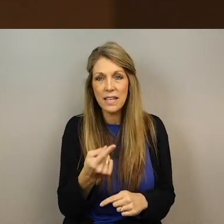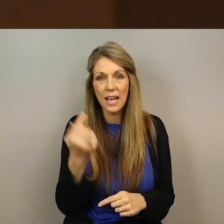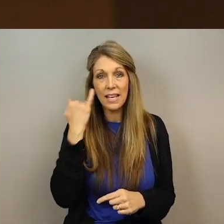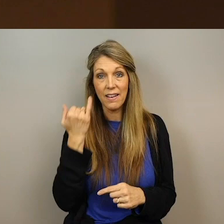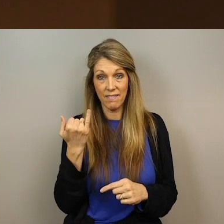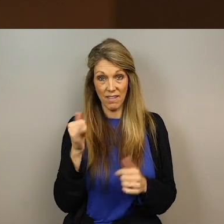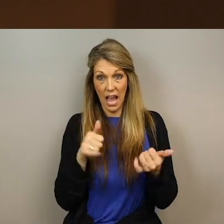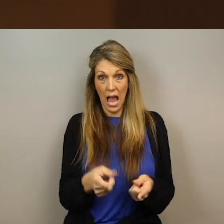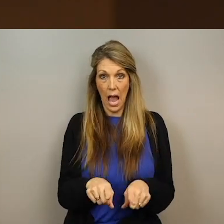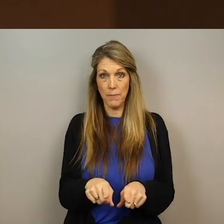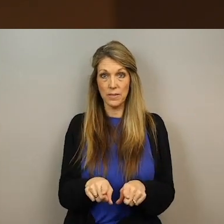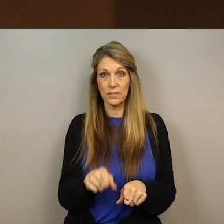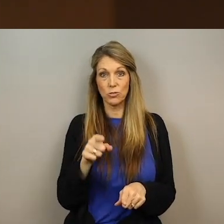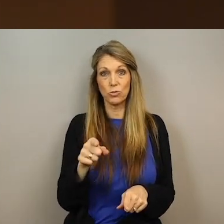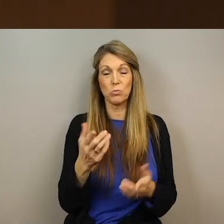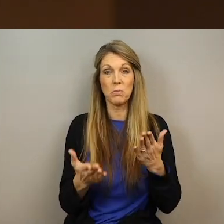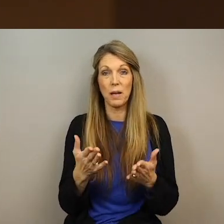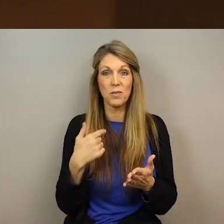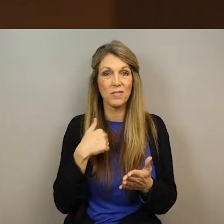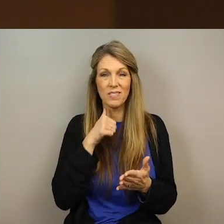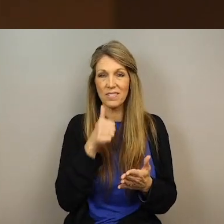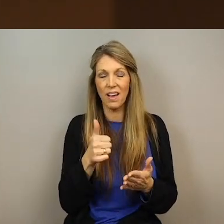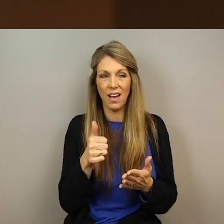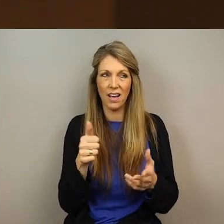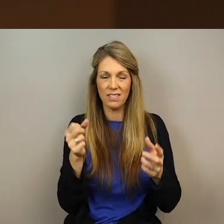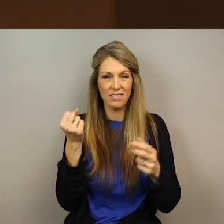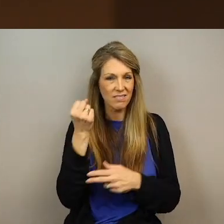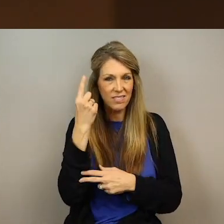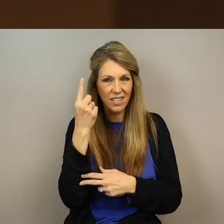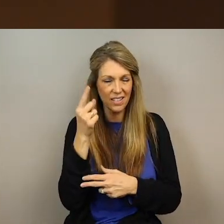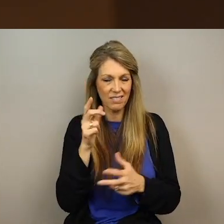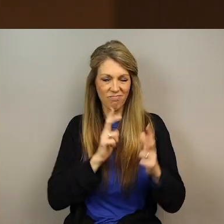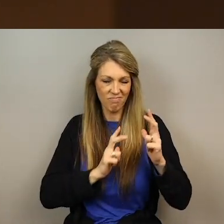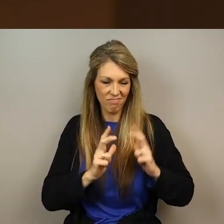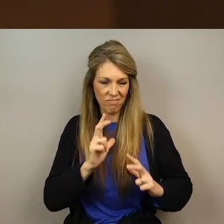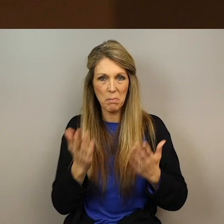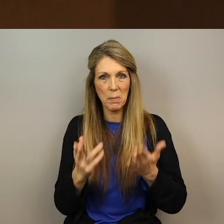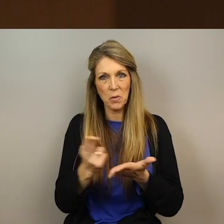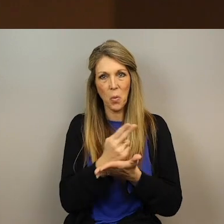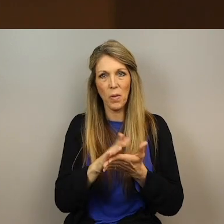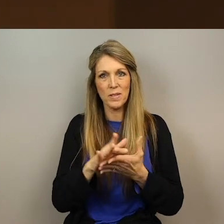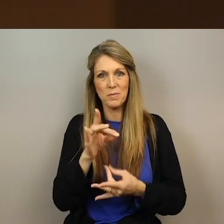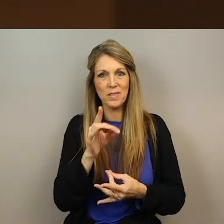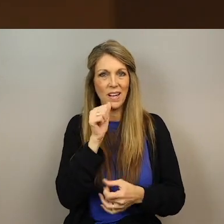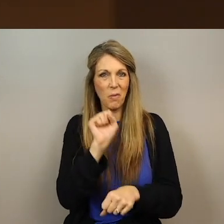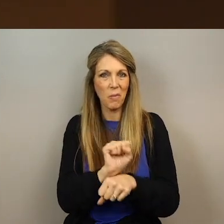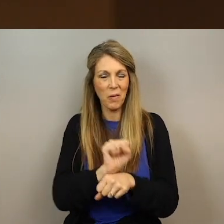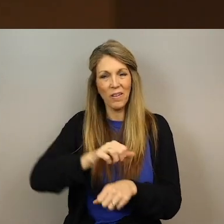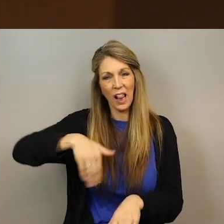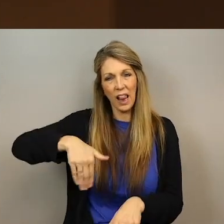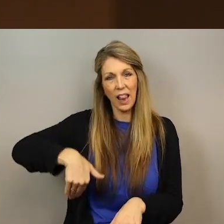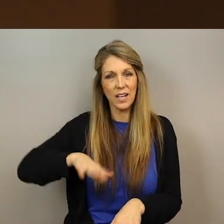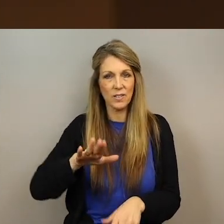that happens to you, that perhaps you don't have the eyes to see and the ears to hear. Perhaps the Holy Spirit is not yet working in your life in this